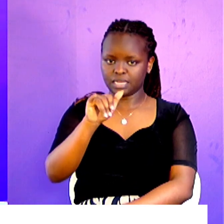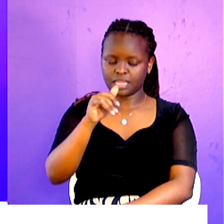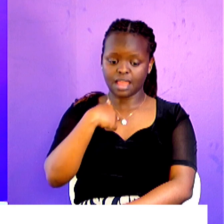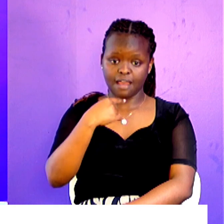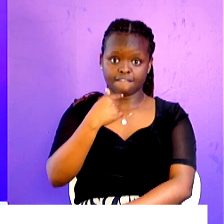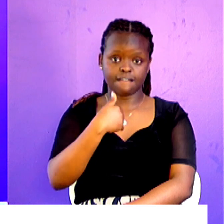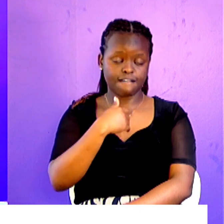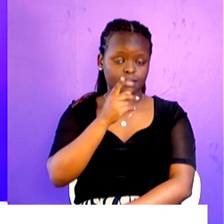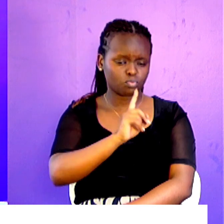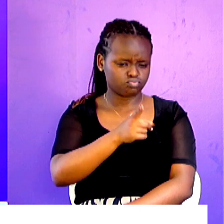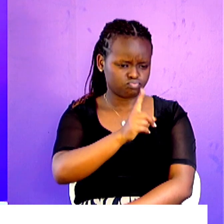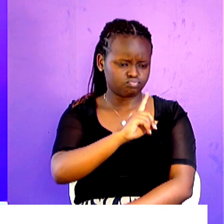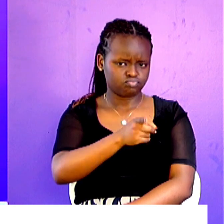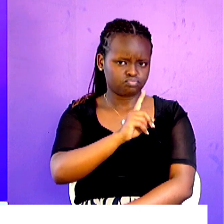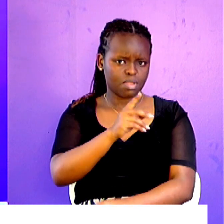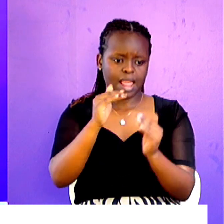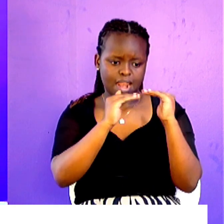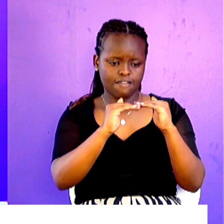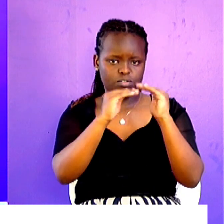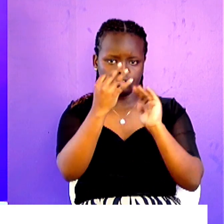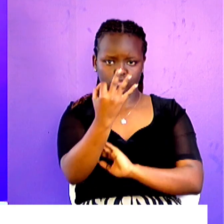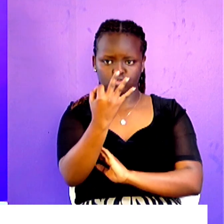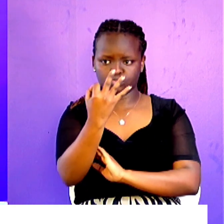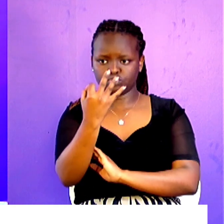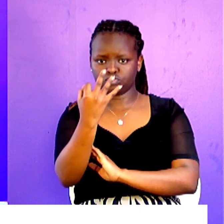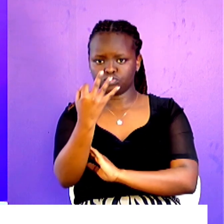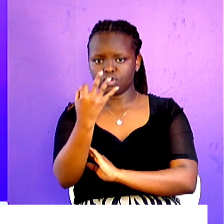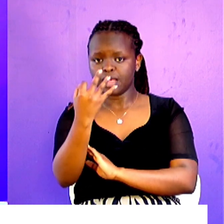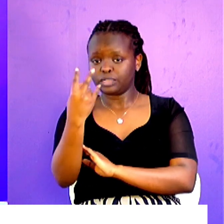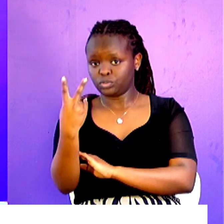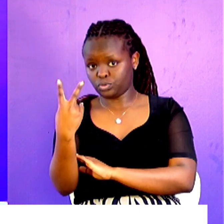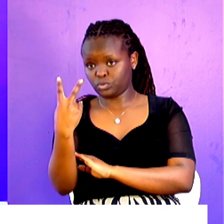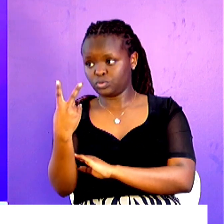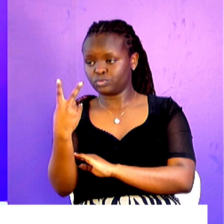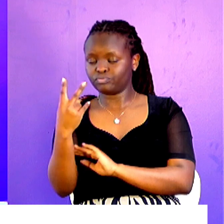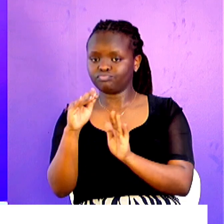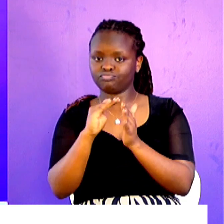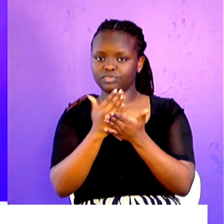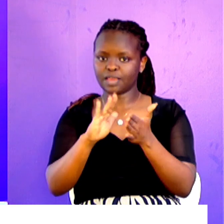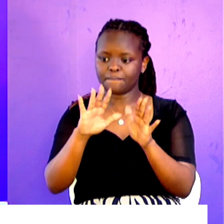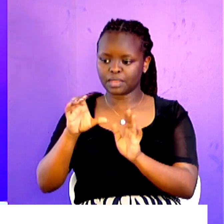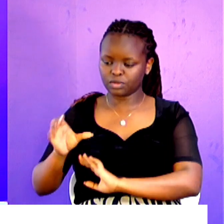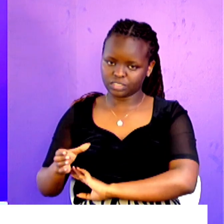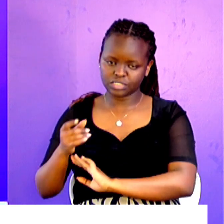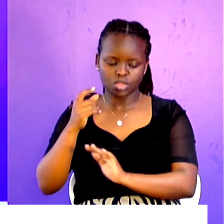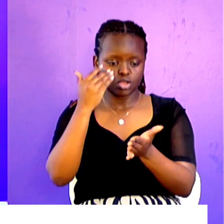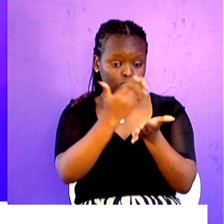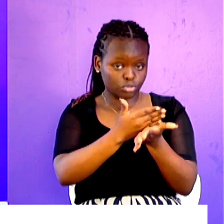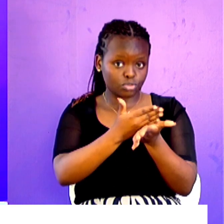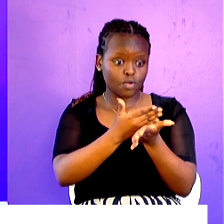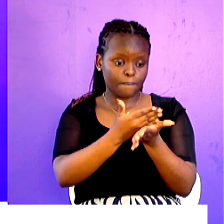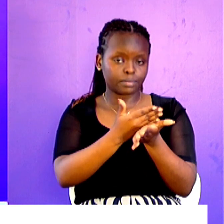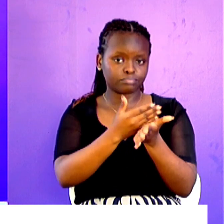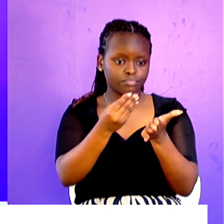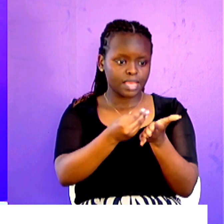to management of Level 2, Level 3, and sub-county hospitals, directing them to stop charging patients for